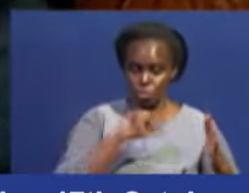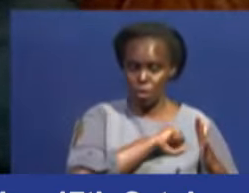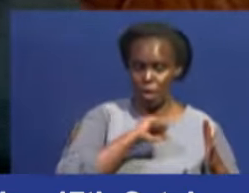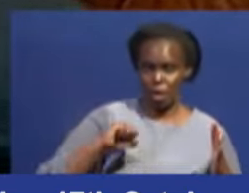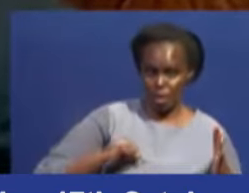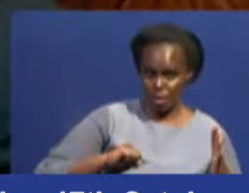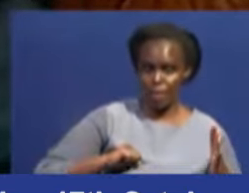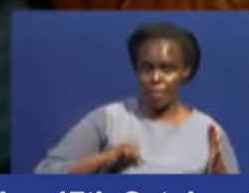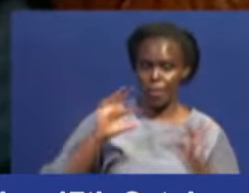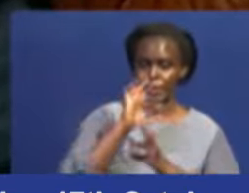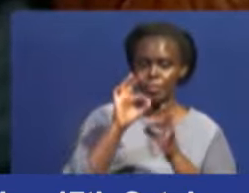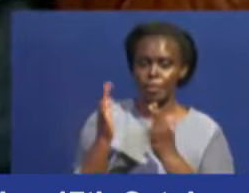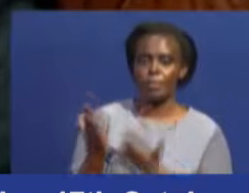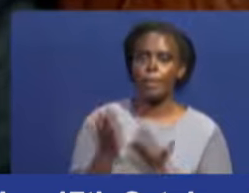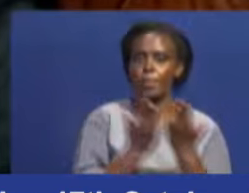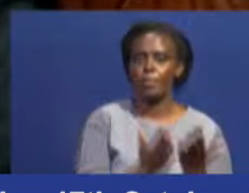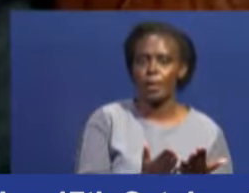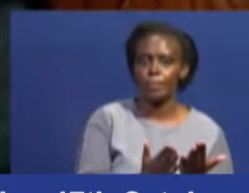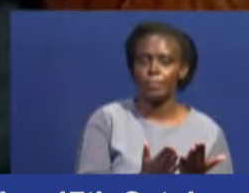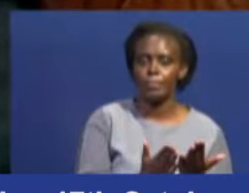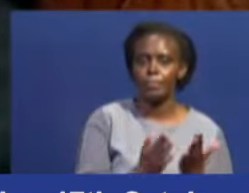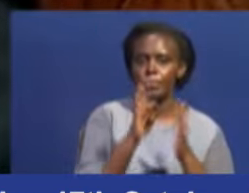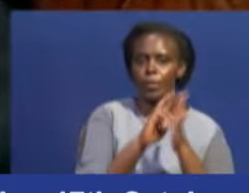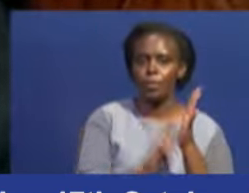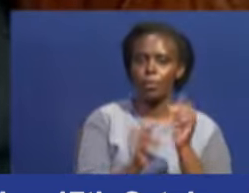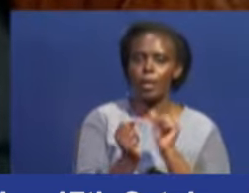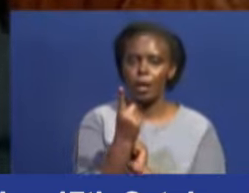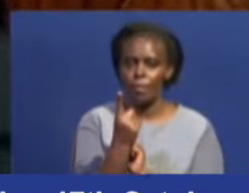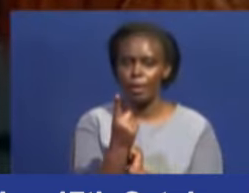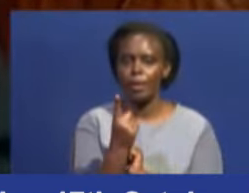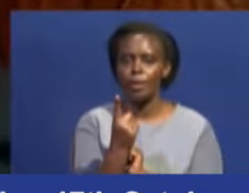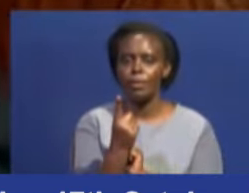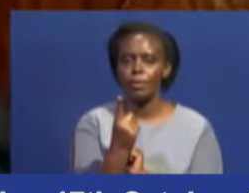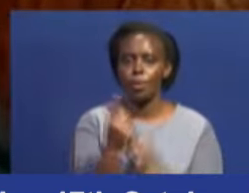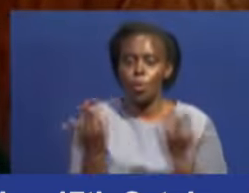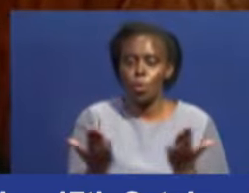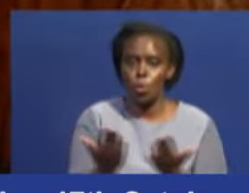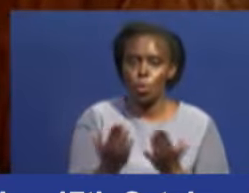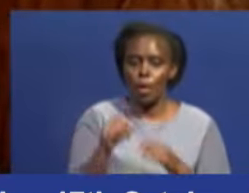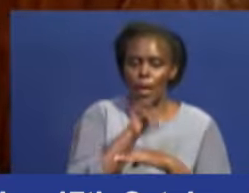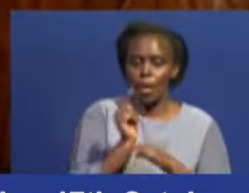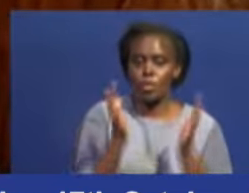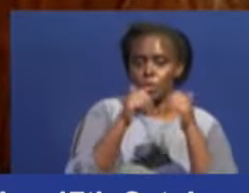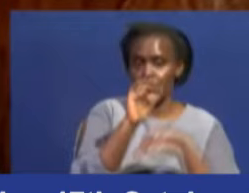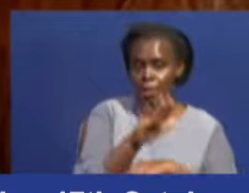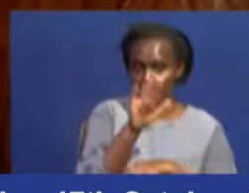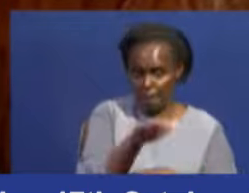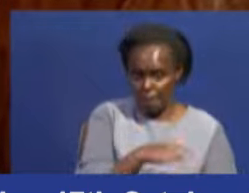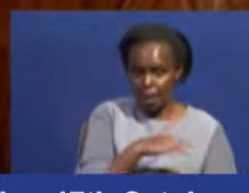specifically provides, Rule 11, where the National